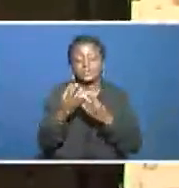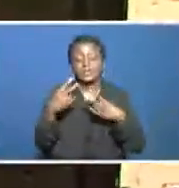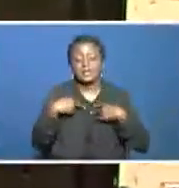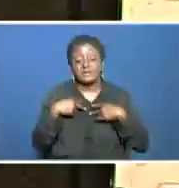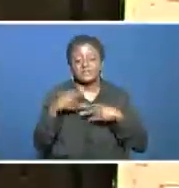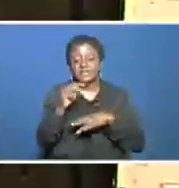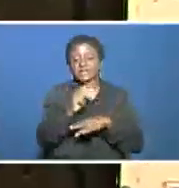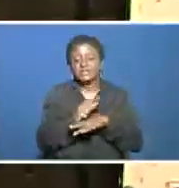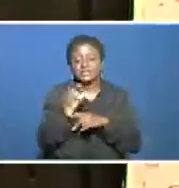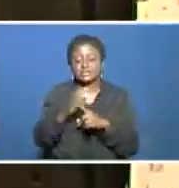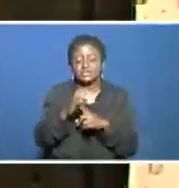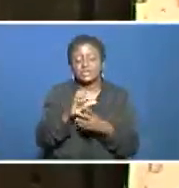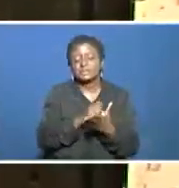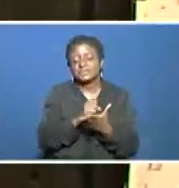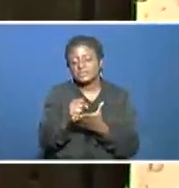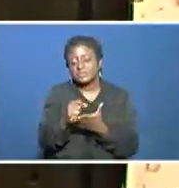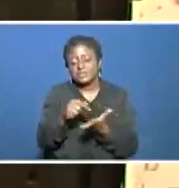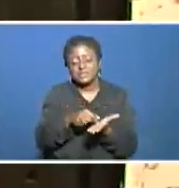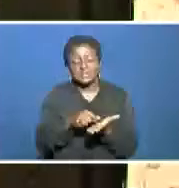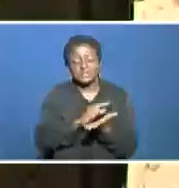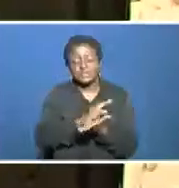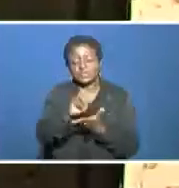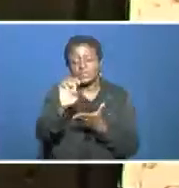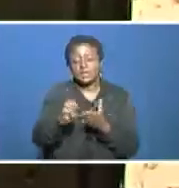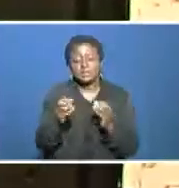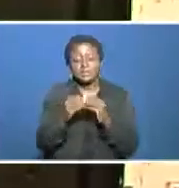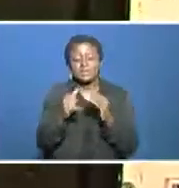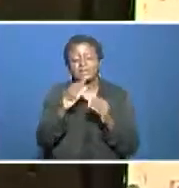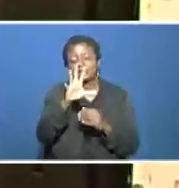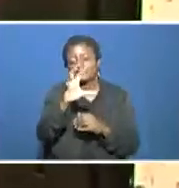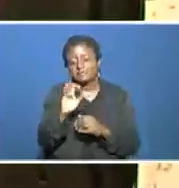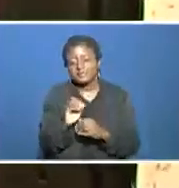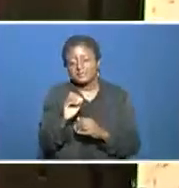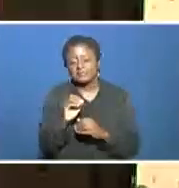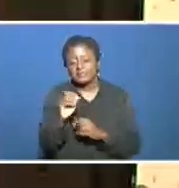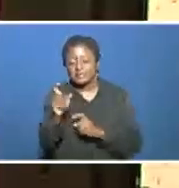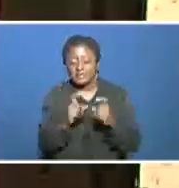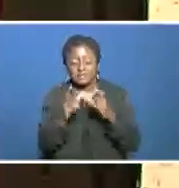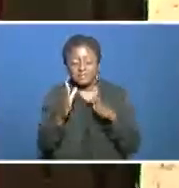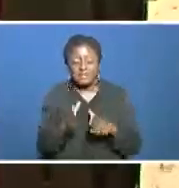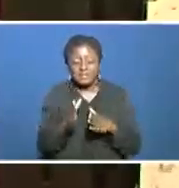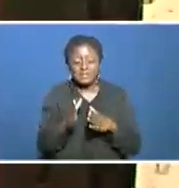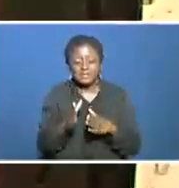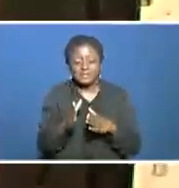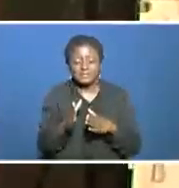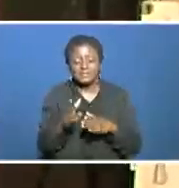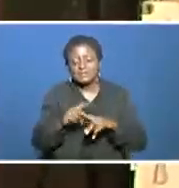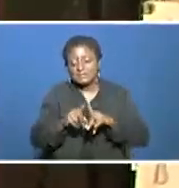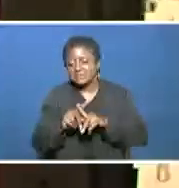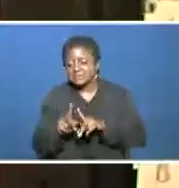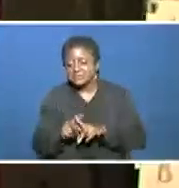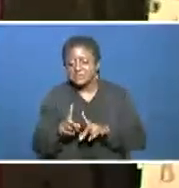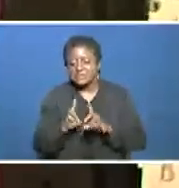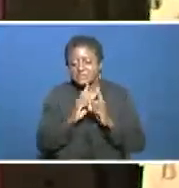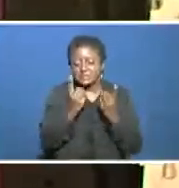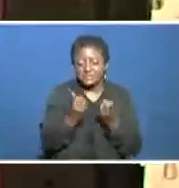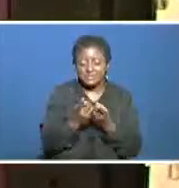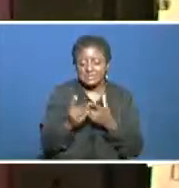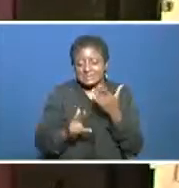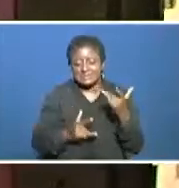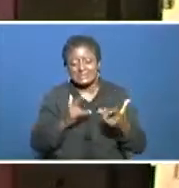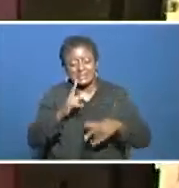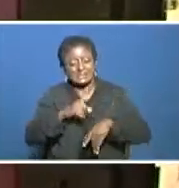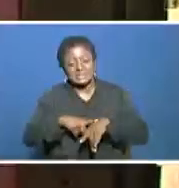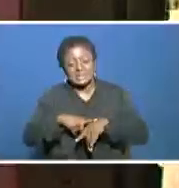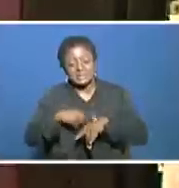Atlantis Theater this weekend. With over 50 competitors set to take the stage over several divisions, it's promising to be an exciting time for athletes